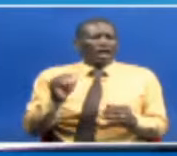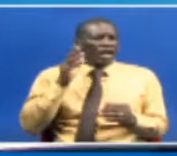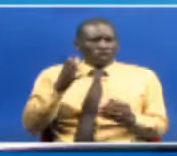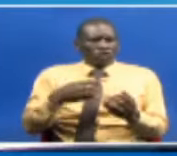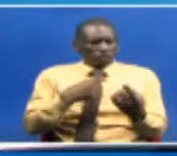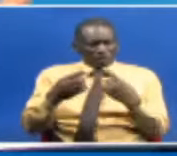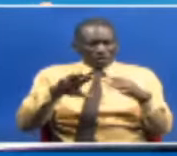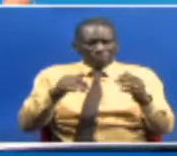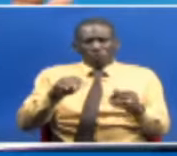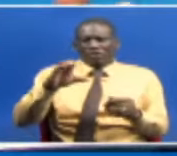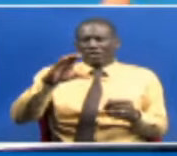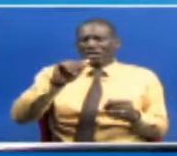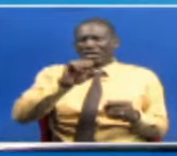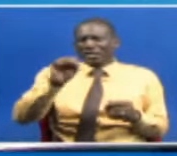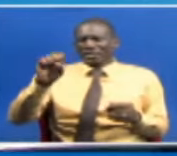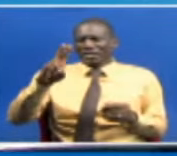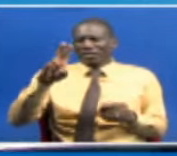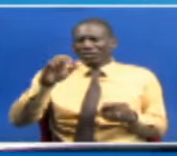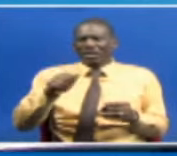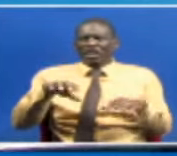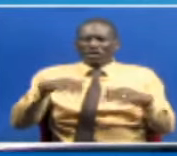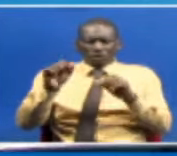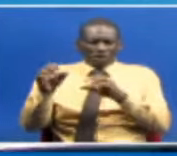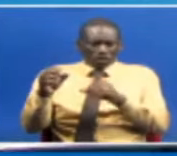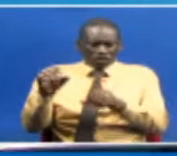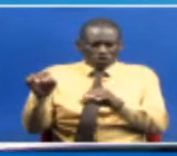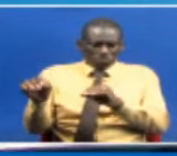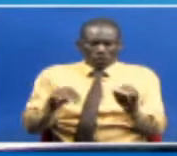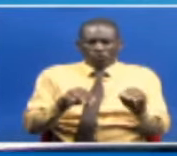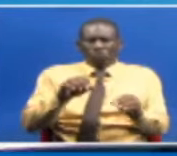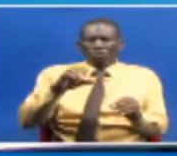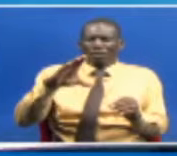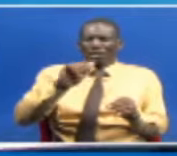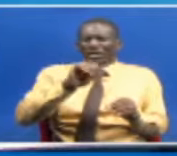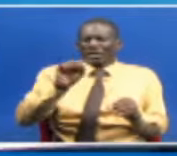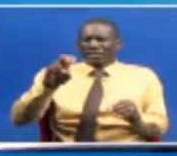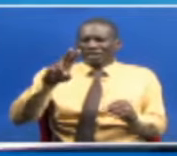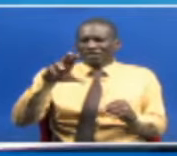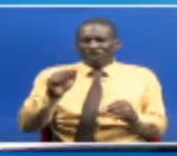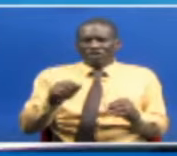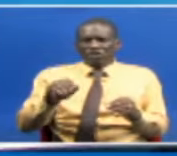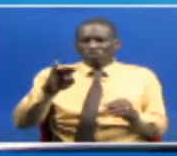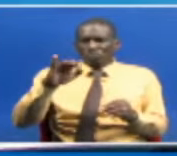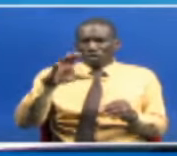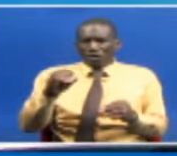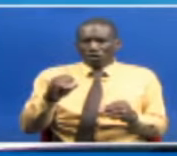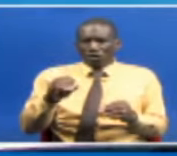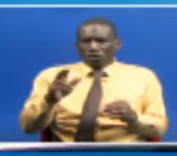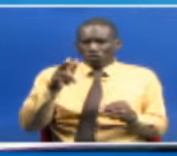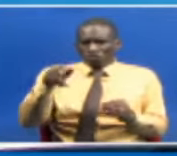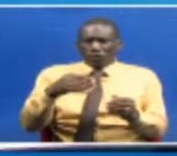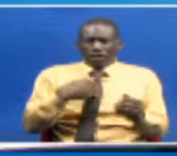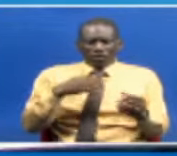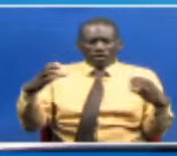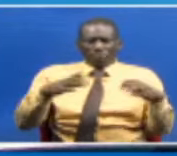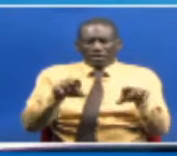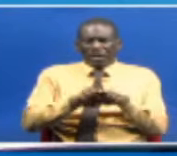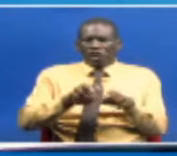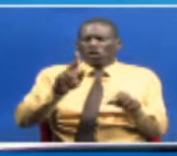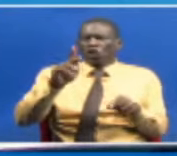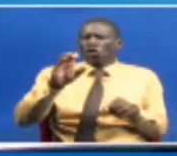the cassava and how you move from cassava to the biofuels. Mm-hmm. There are companies like Coco who are supporting us